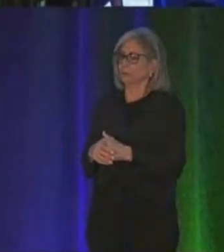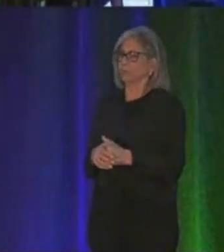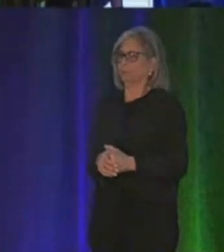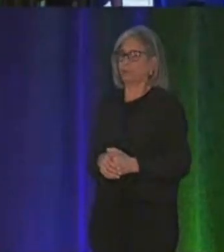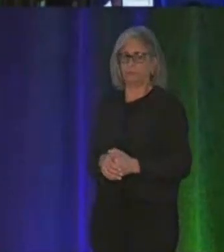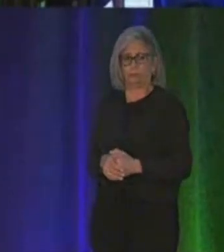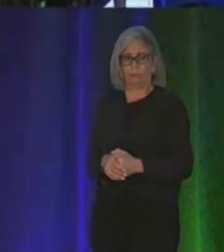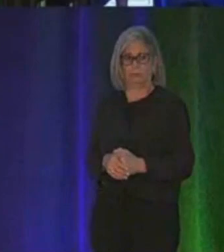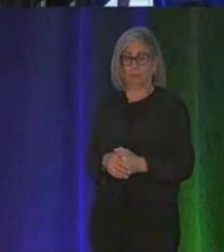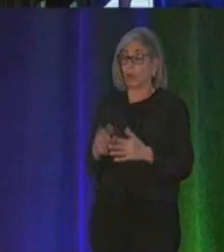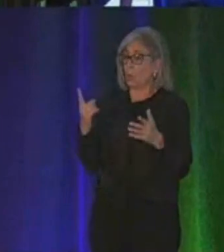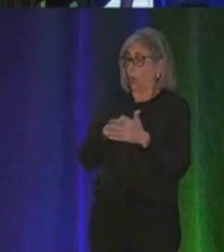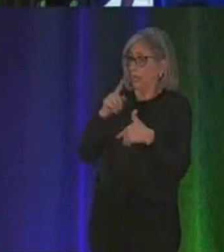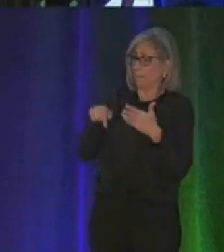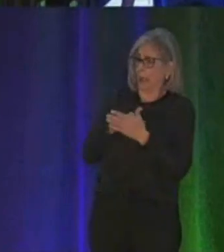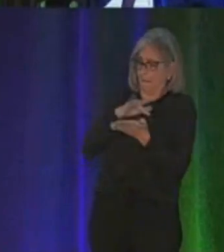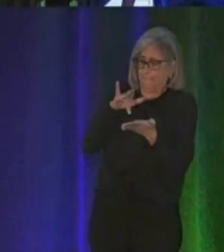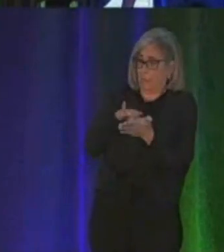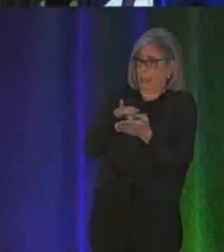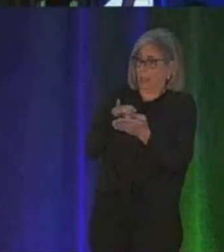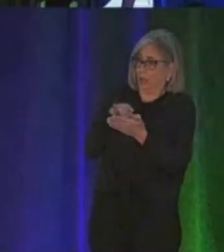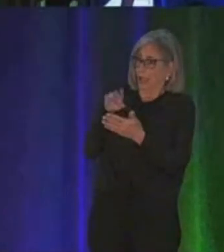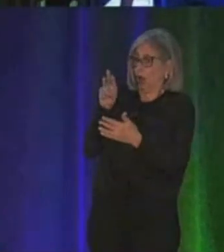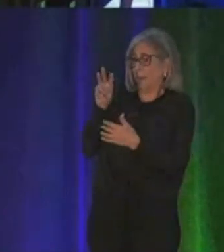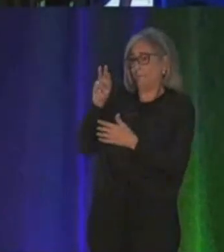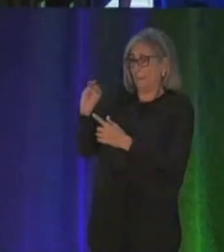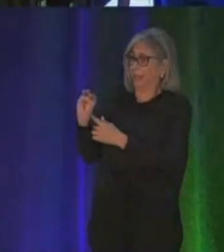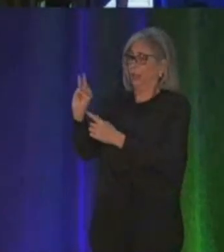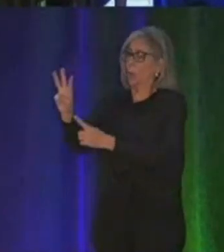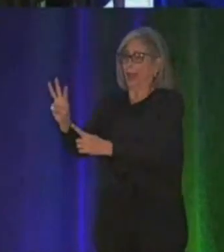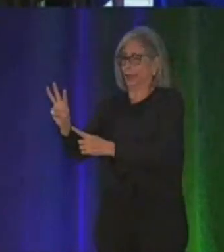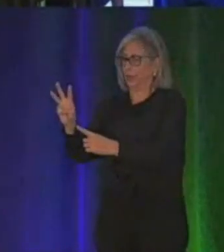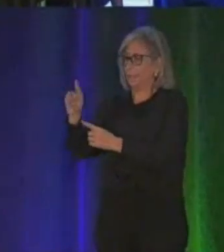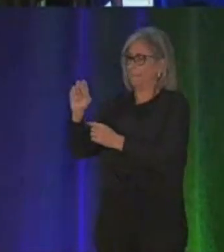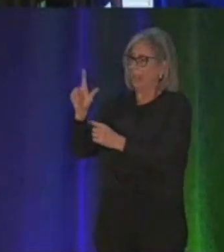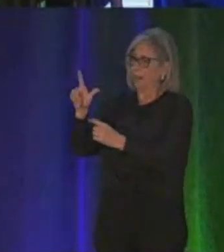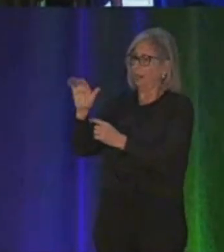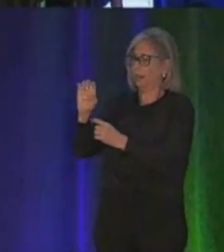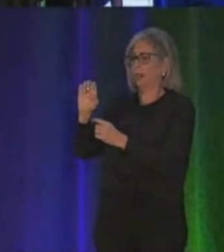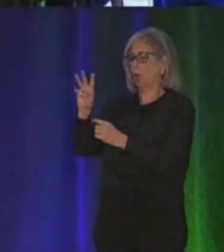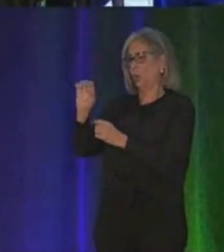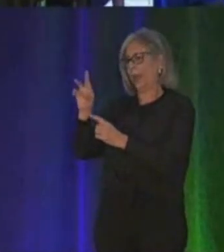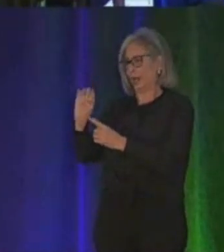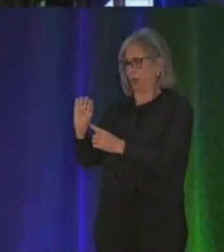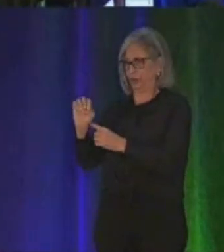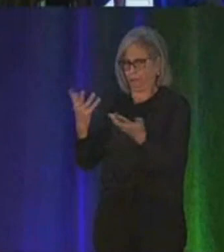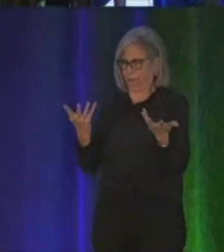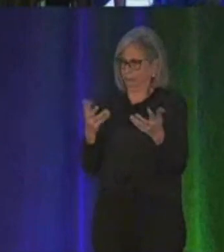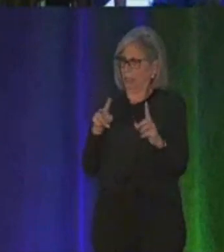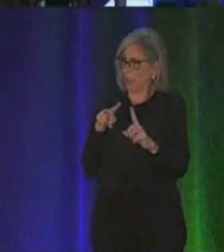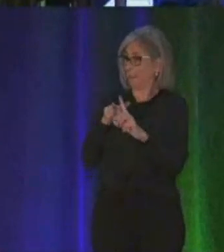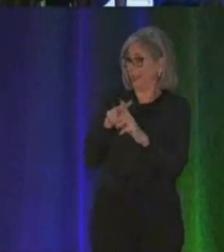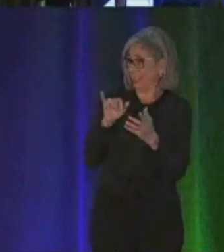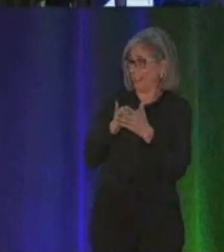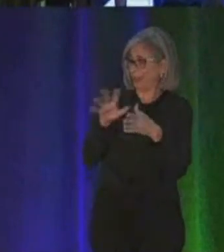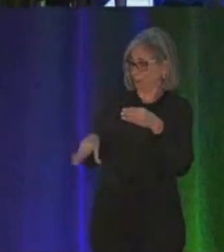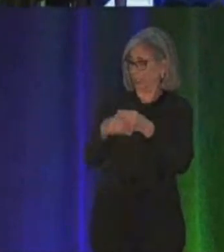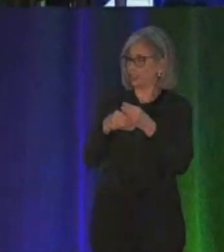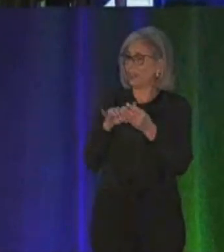needs. So what about middleware? So middleware is a new feature in Next.js 13. They're basically little plugins that you